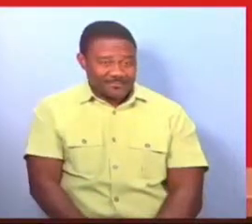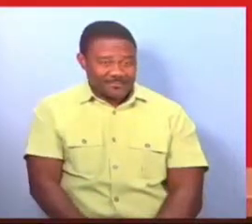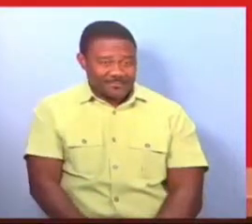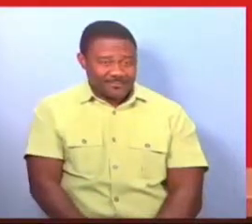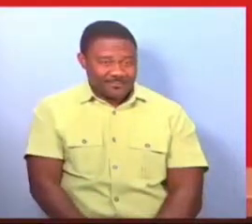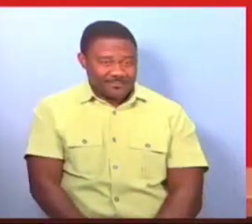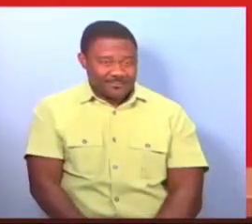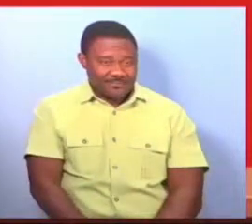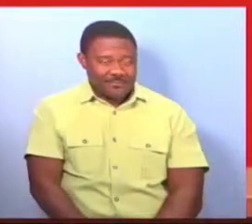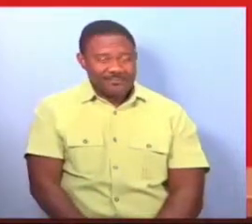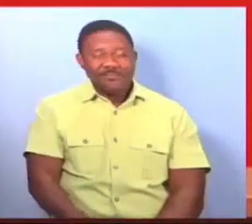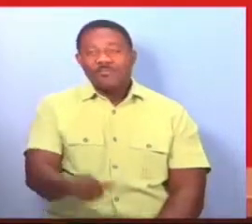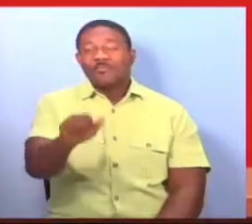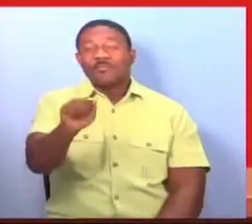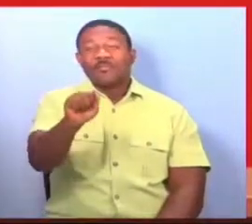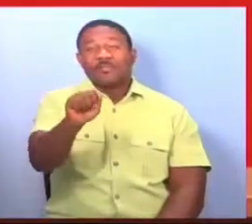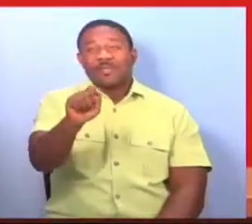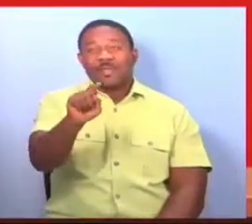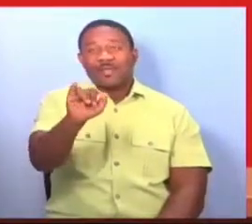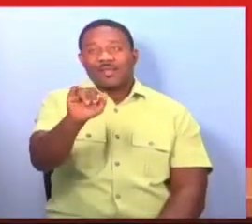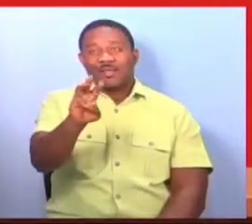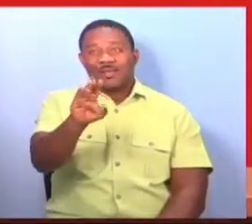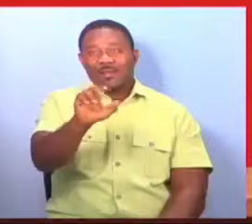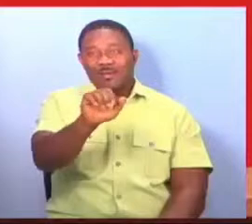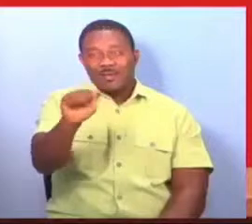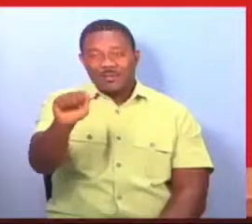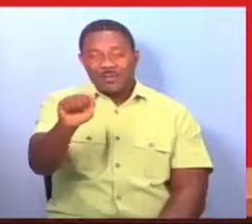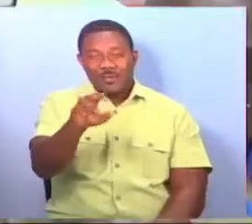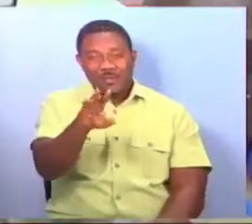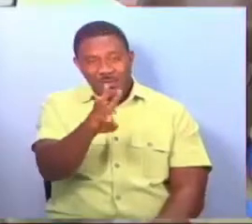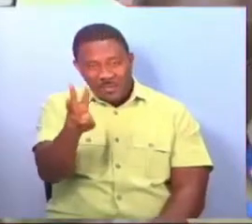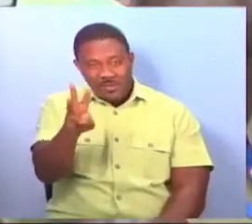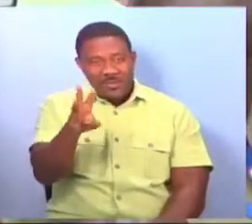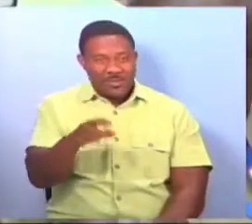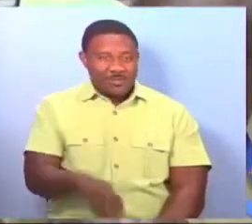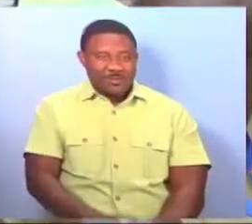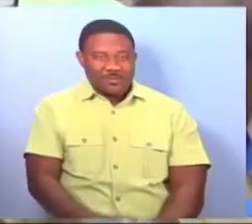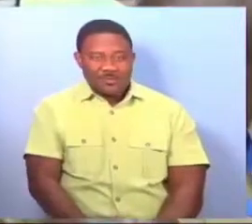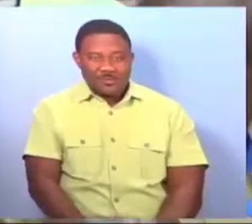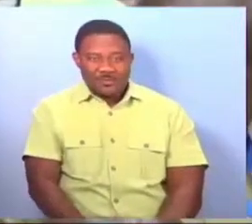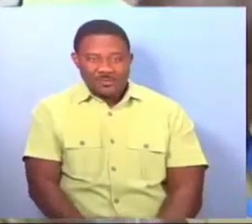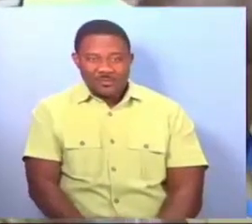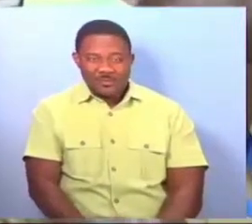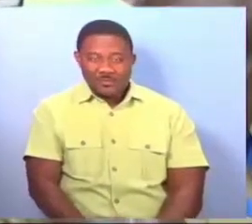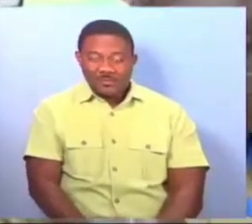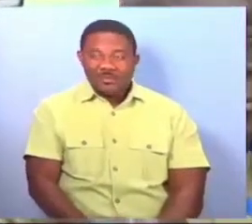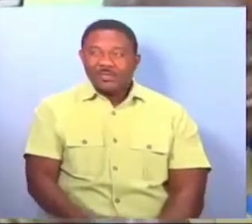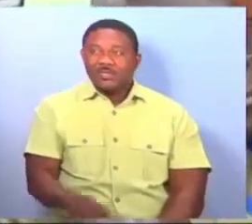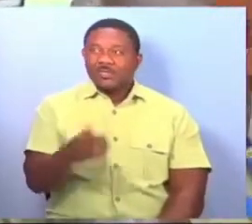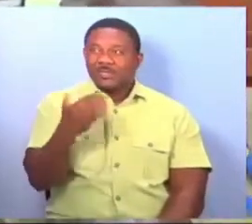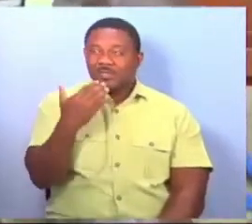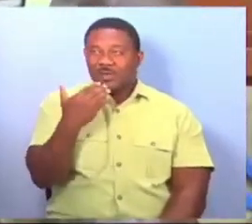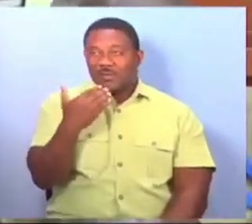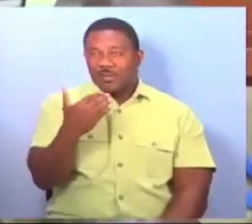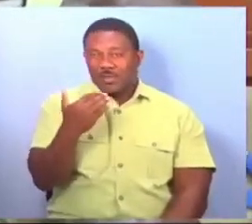Etiwa West. Etiwa West. Mr. Speaker, thank you for the opportunity. I rise